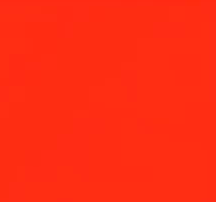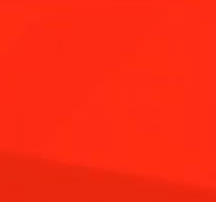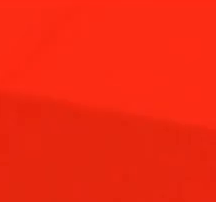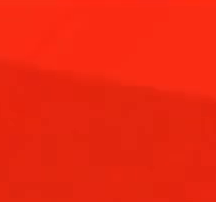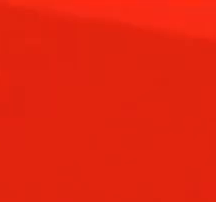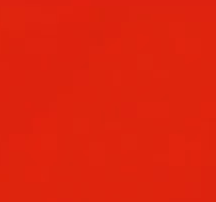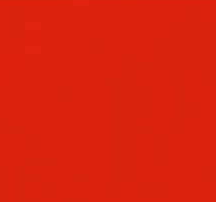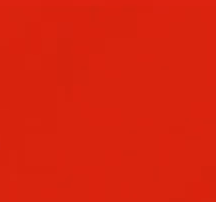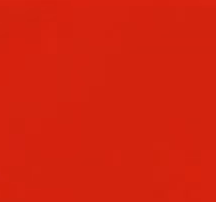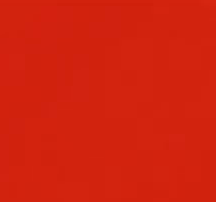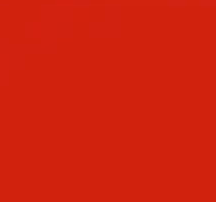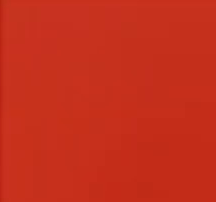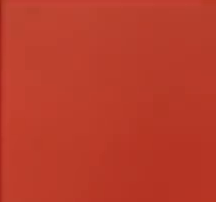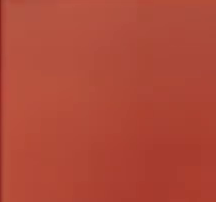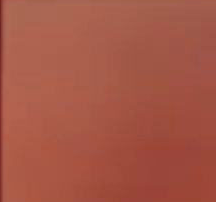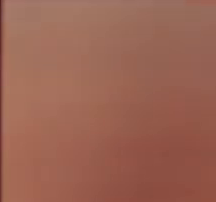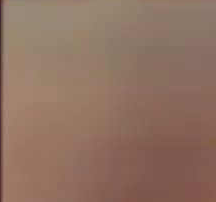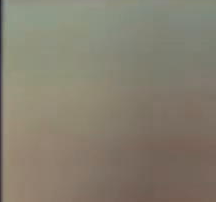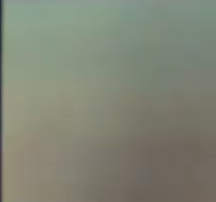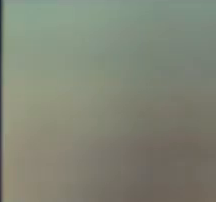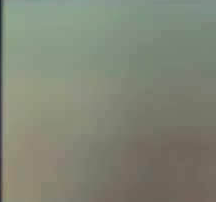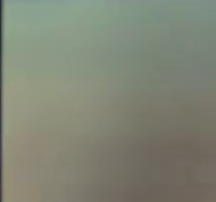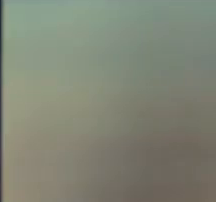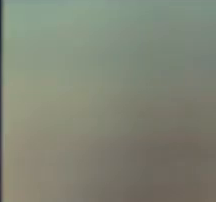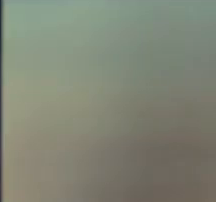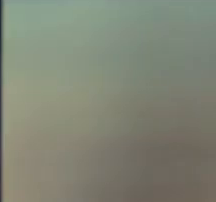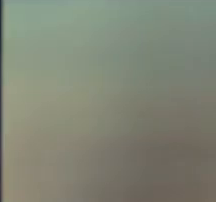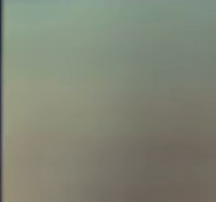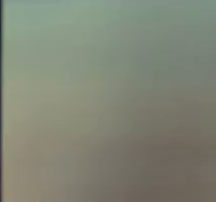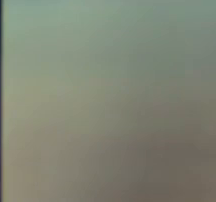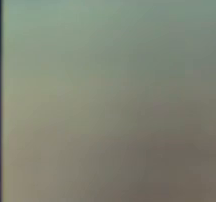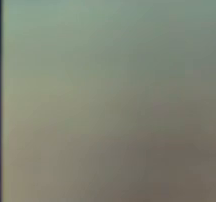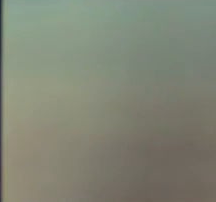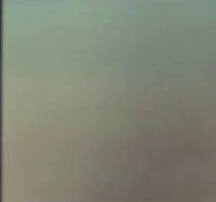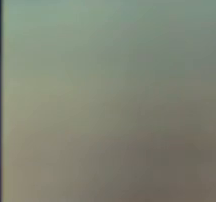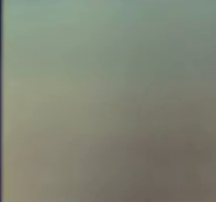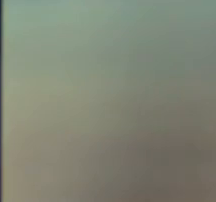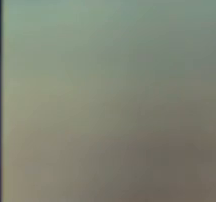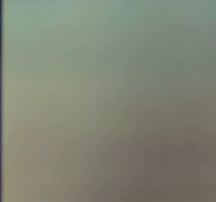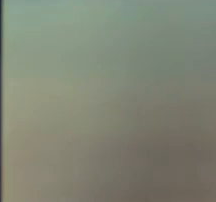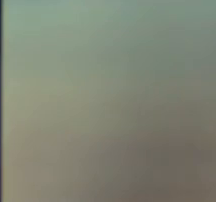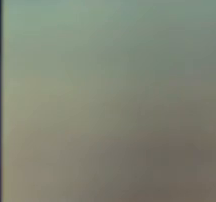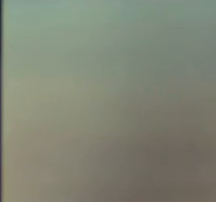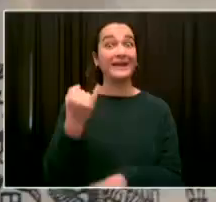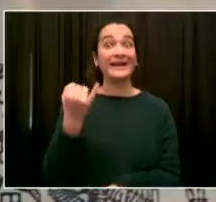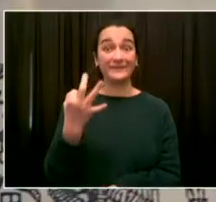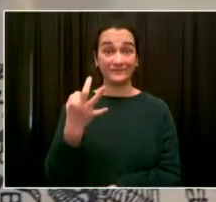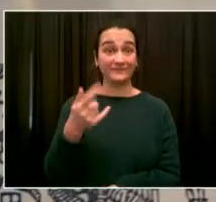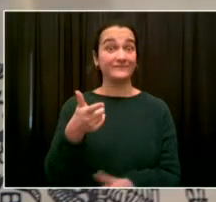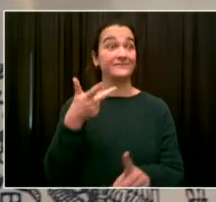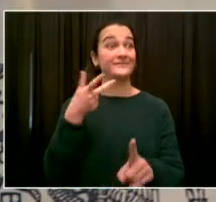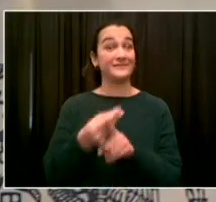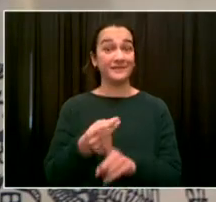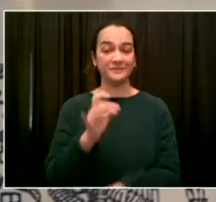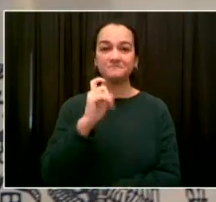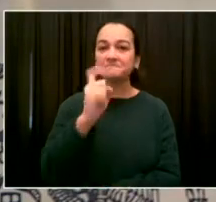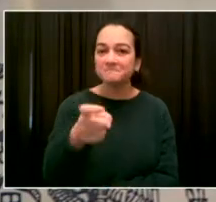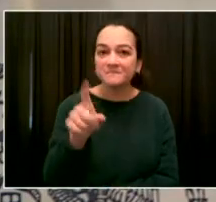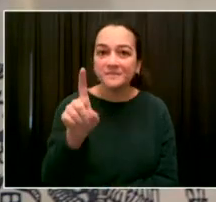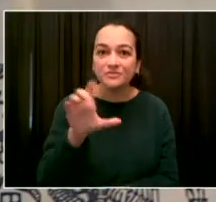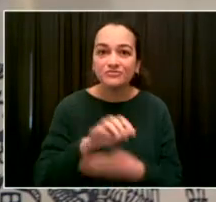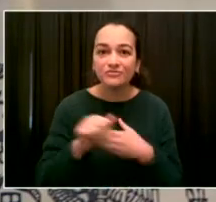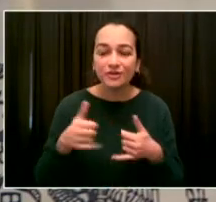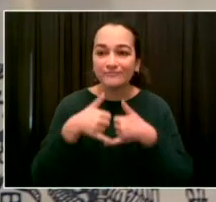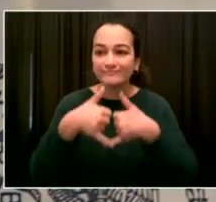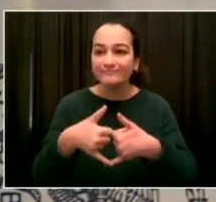This is breaking news. Mayor de Blasio is giving an update on the coronavirus pandemic in New York City. Let's listen in. Partner sites with Somos, their